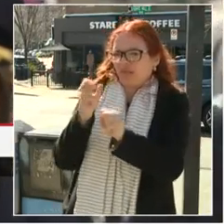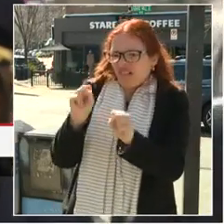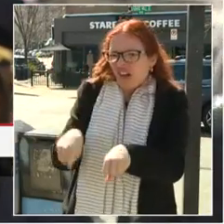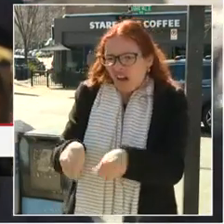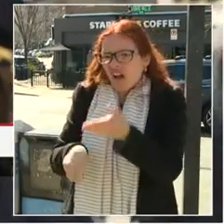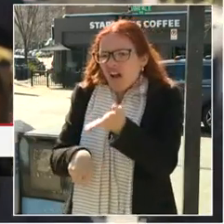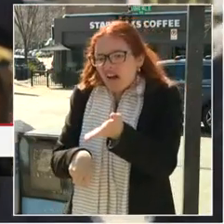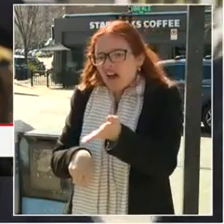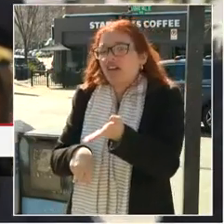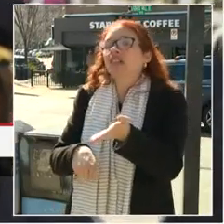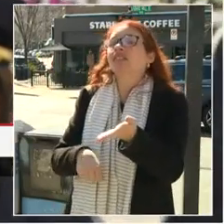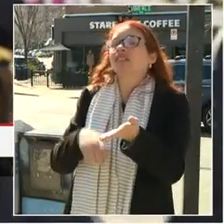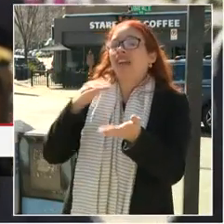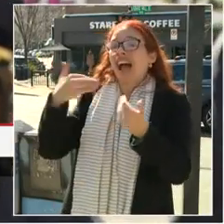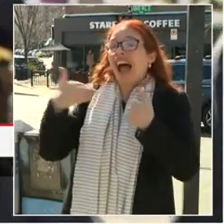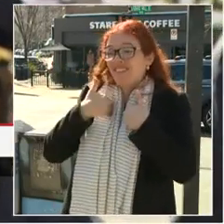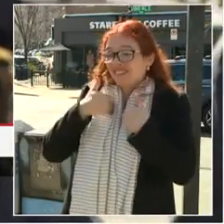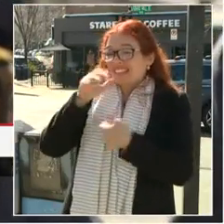$60 million